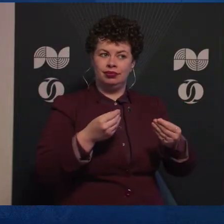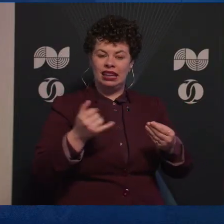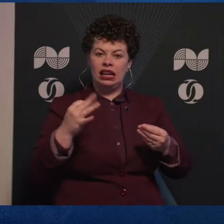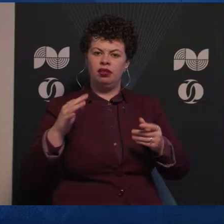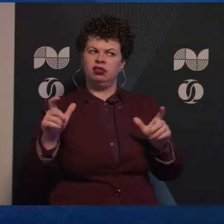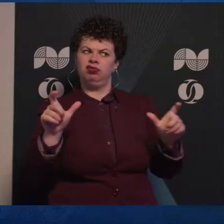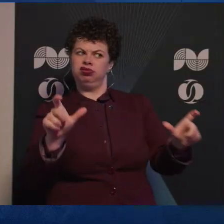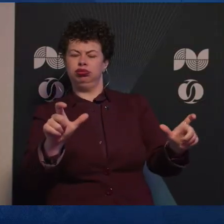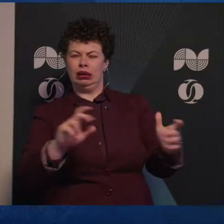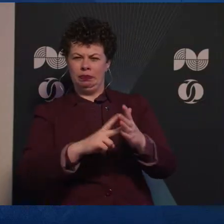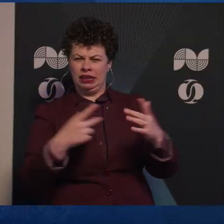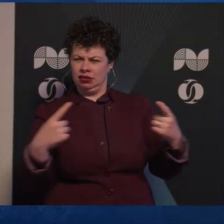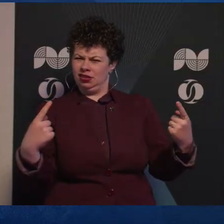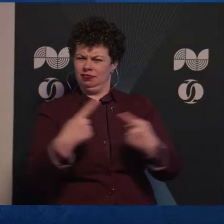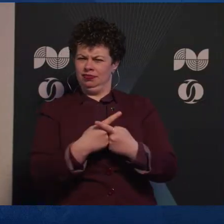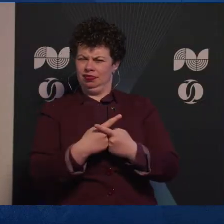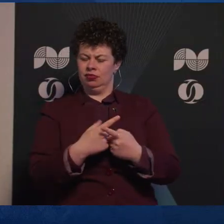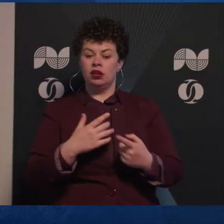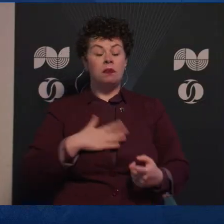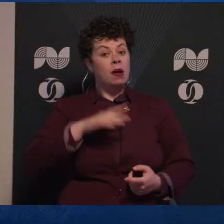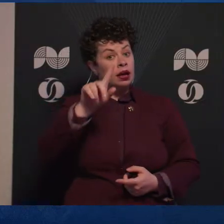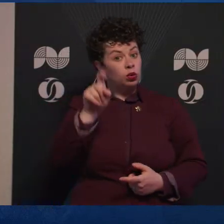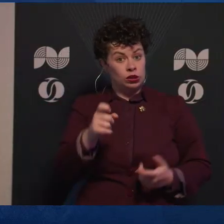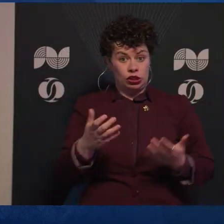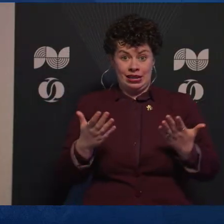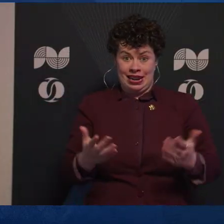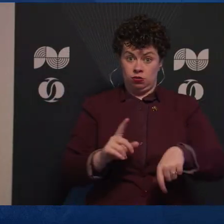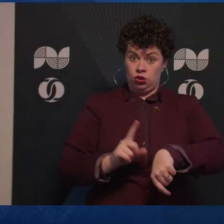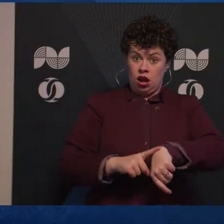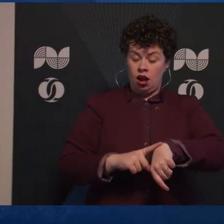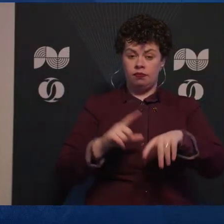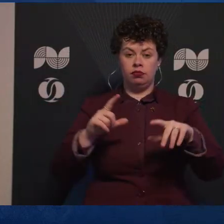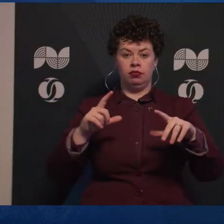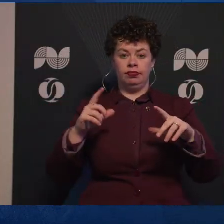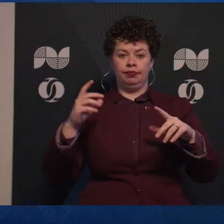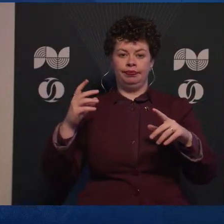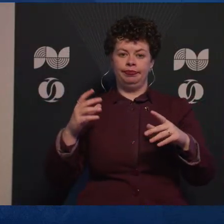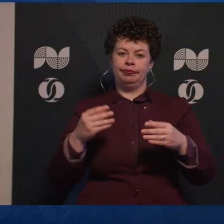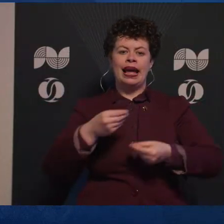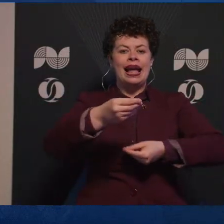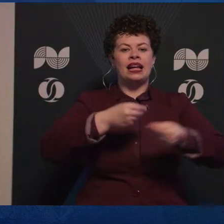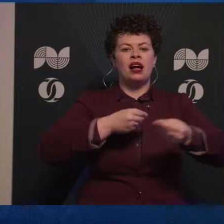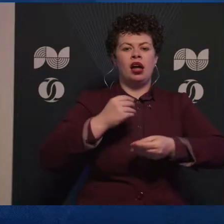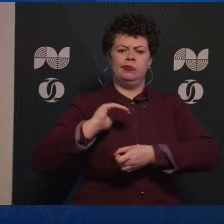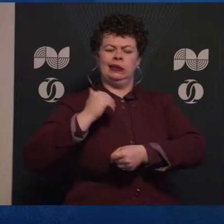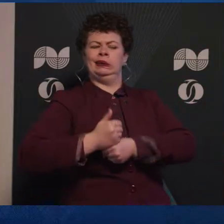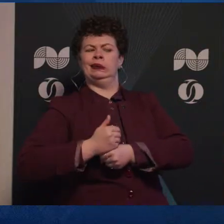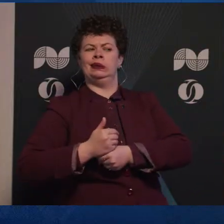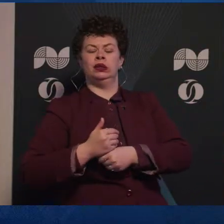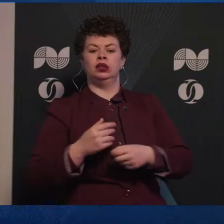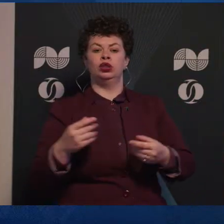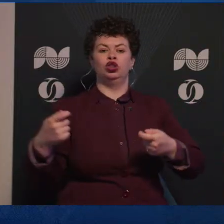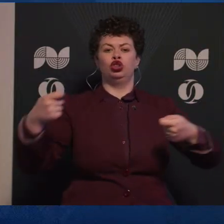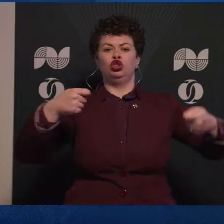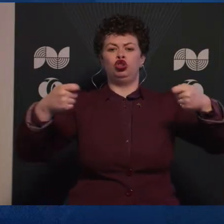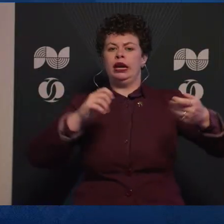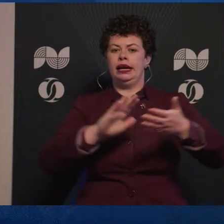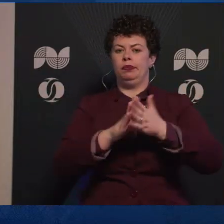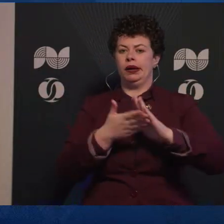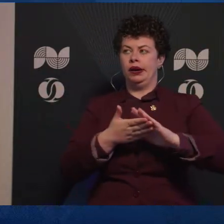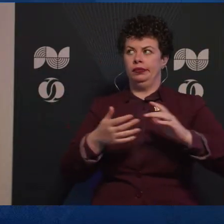competitive discipline. So my question is, in this more fragmented global environment, where trade is politicized, supply chains